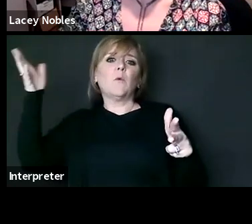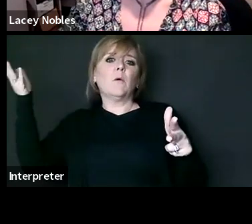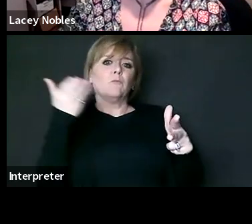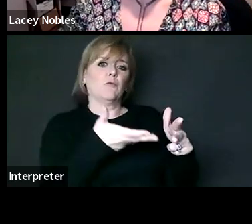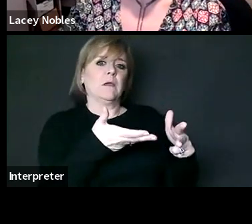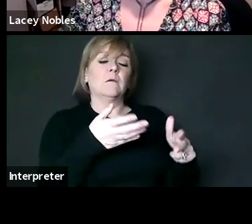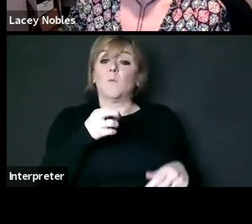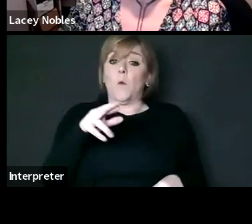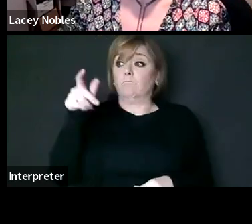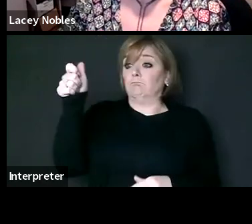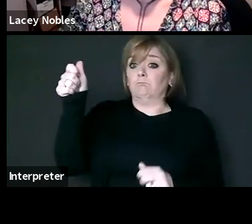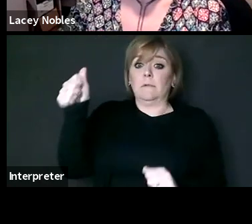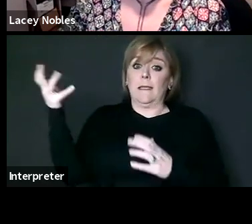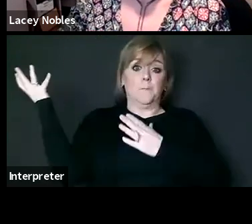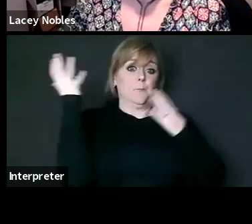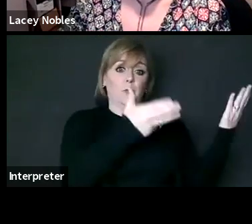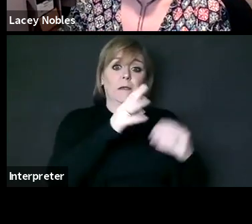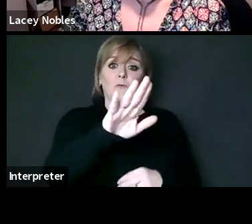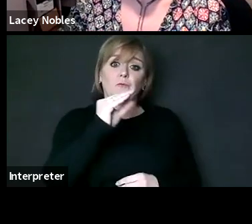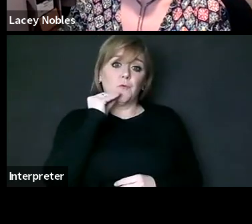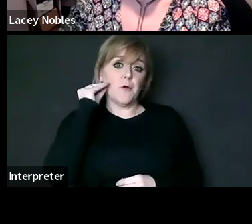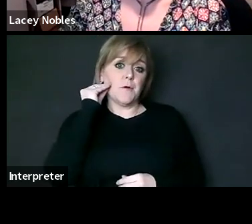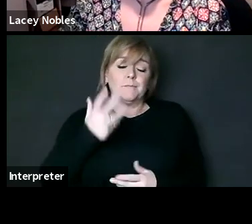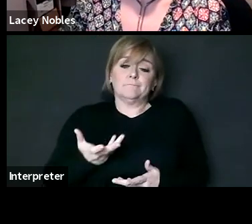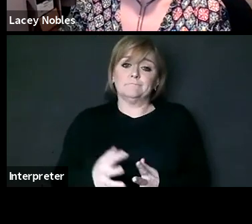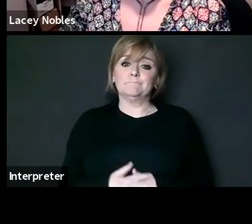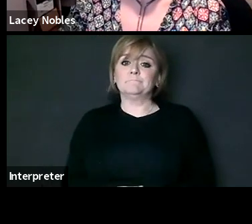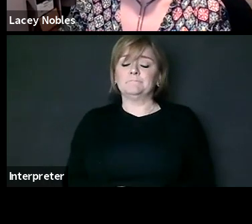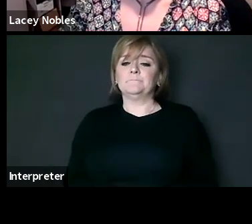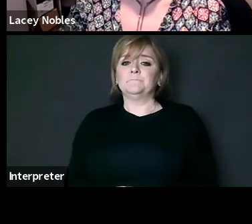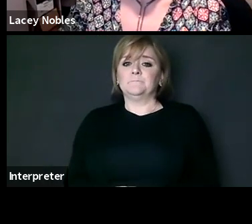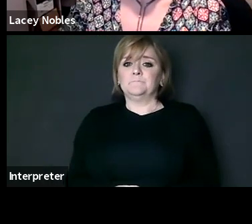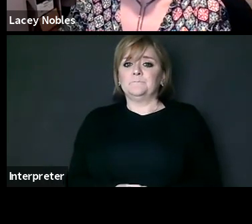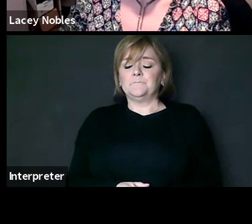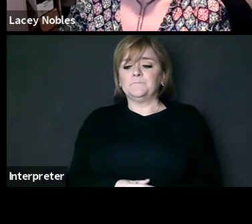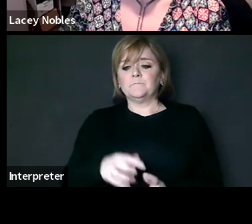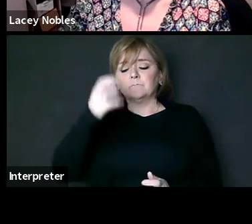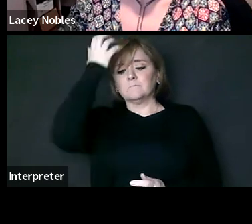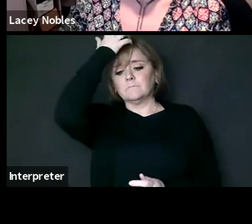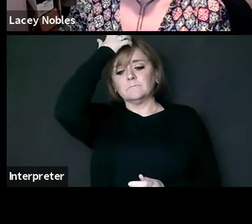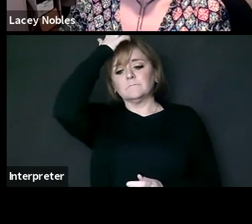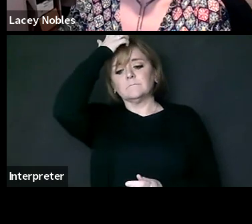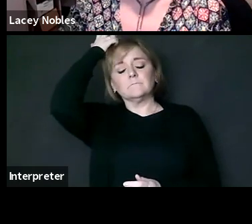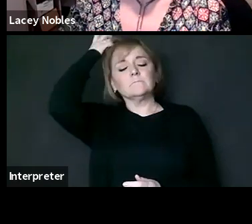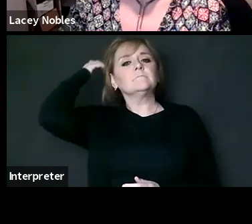customer's home.